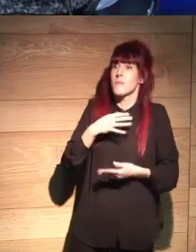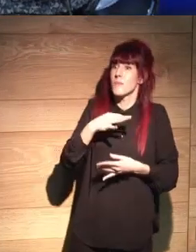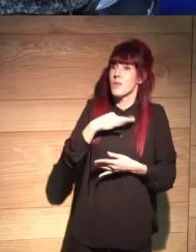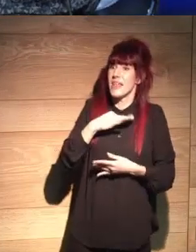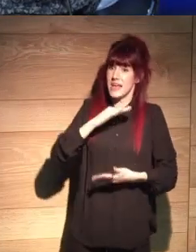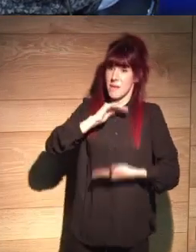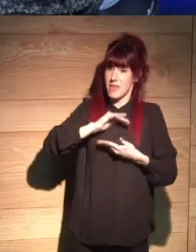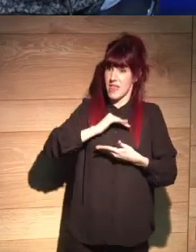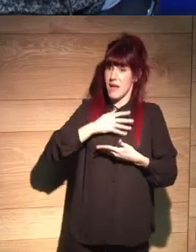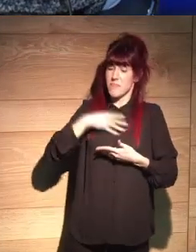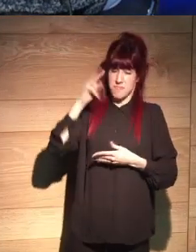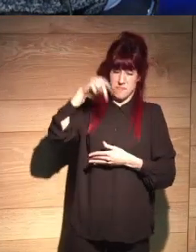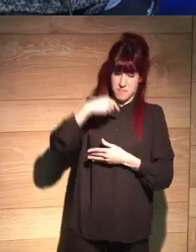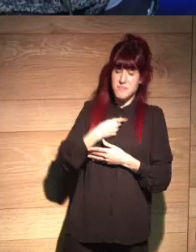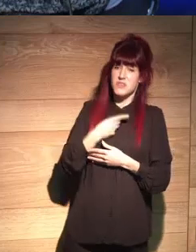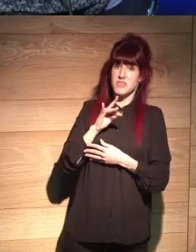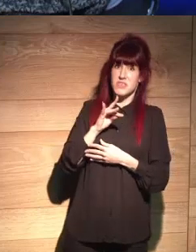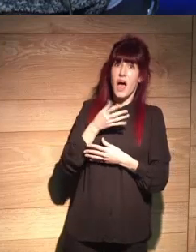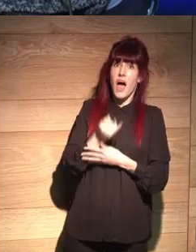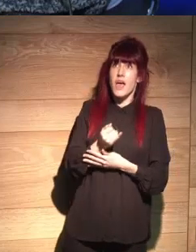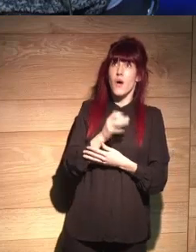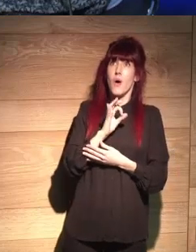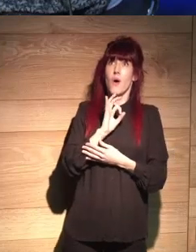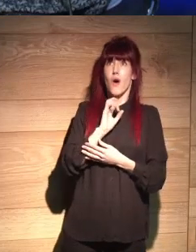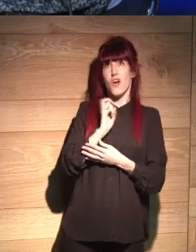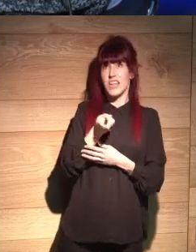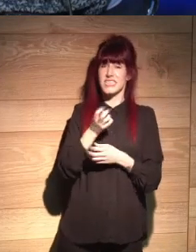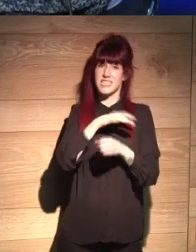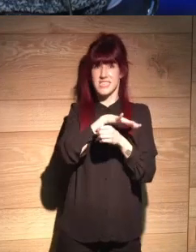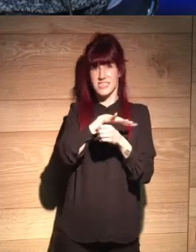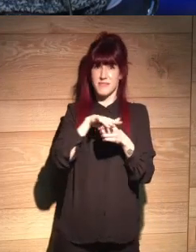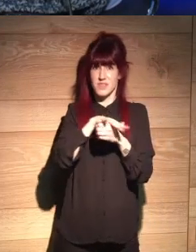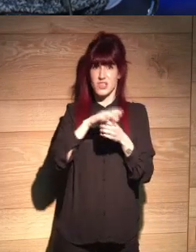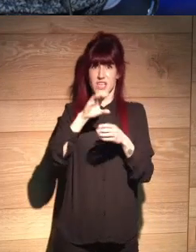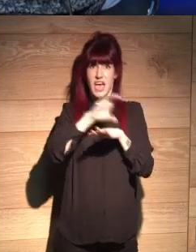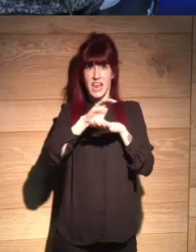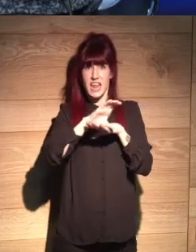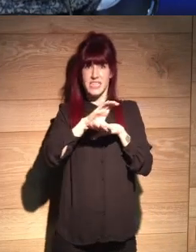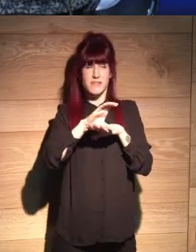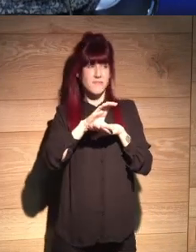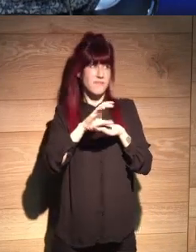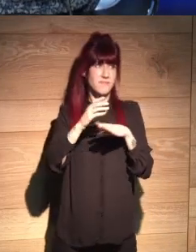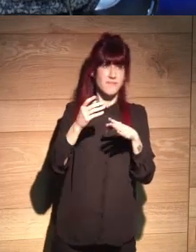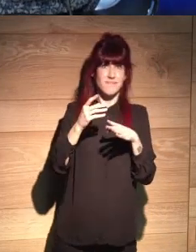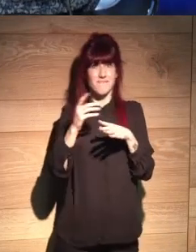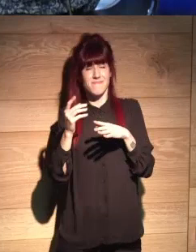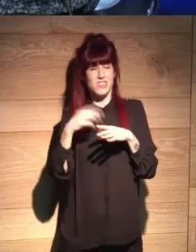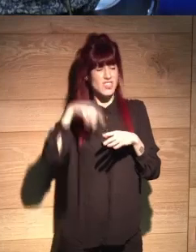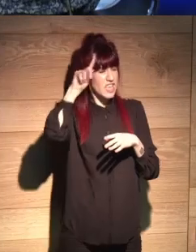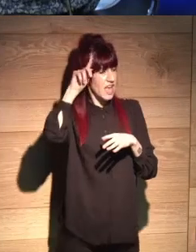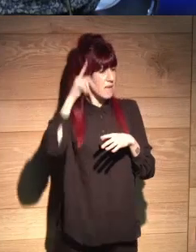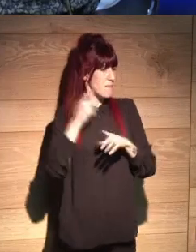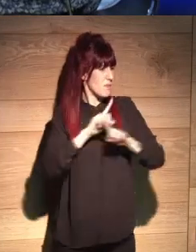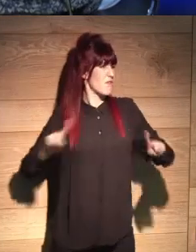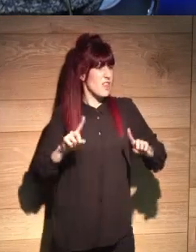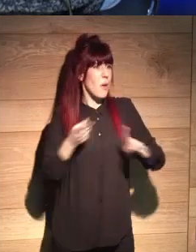They may like other fields better, other degrees. ¿Prohíbe ir a